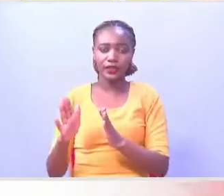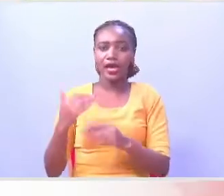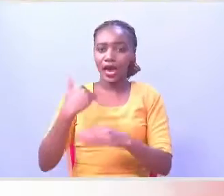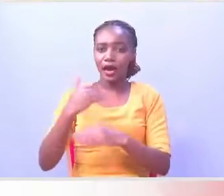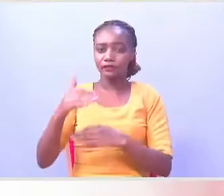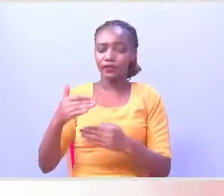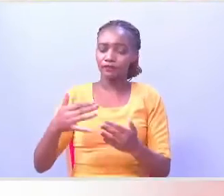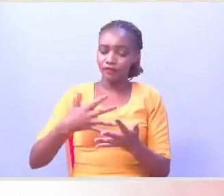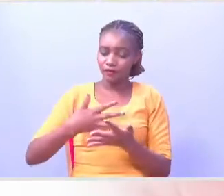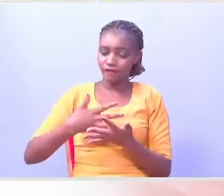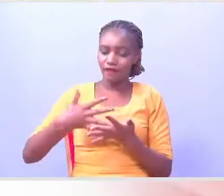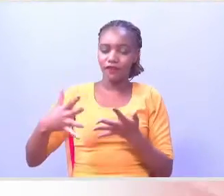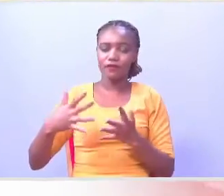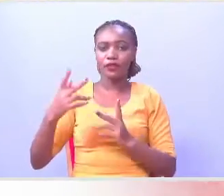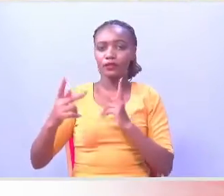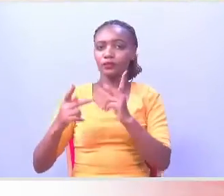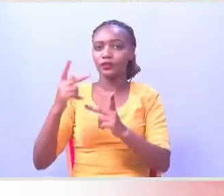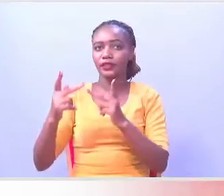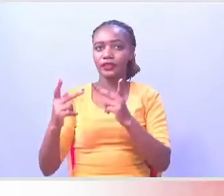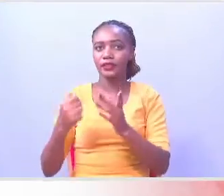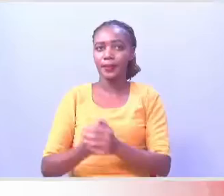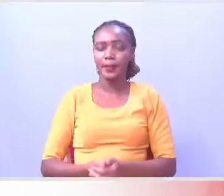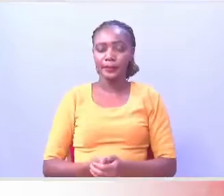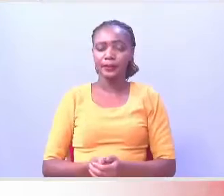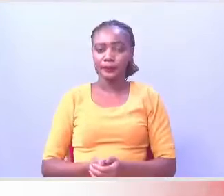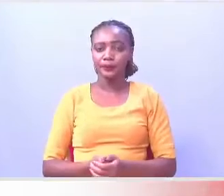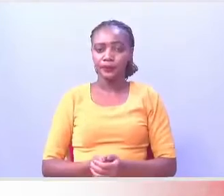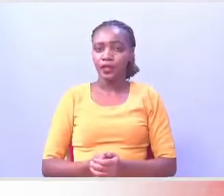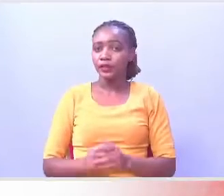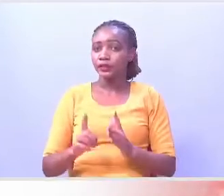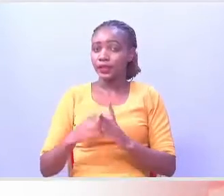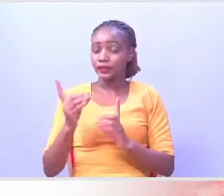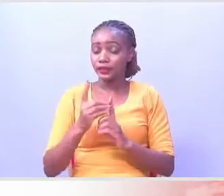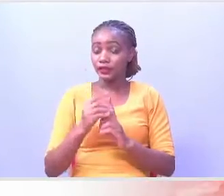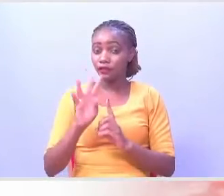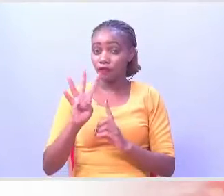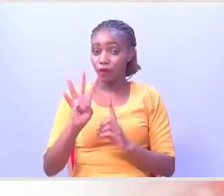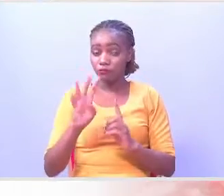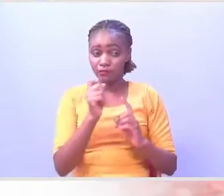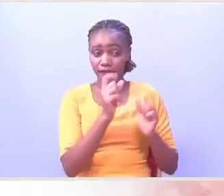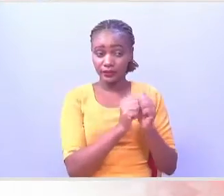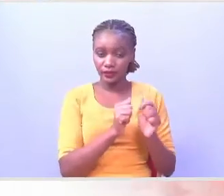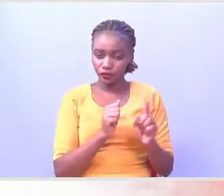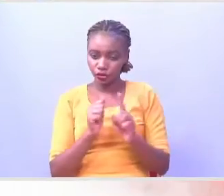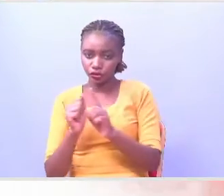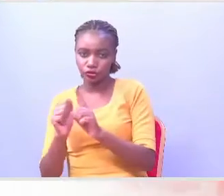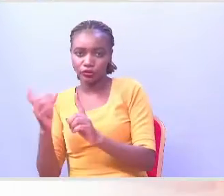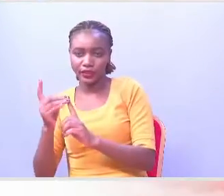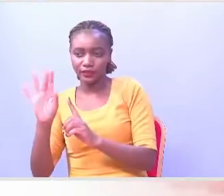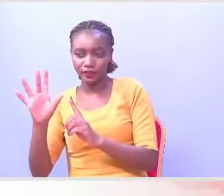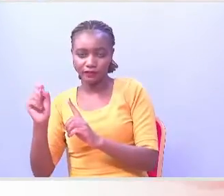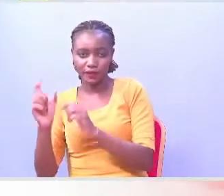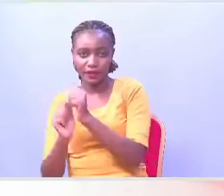Continuous Voter Registration or ECVR exercise, which began on October 4th and ended on November